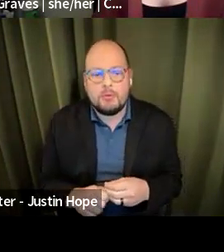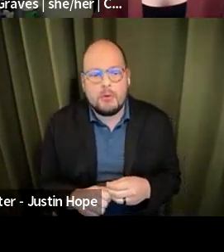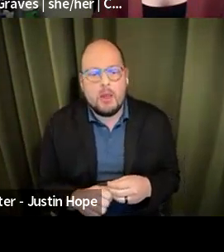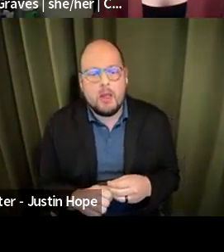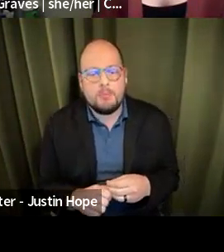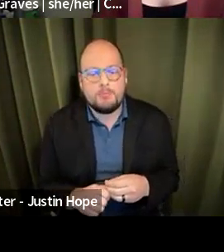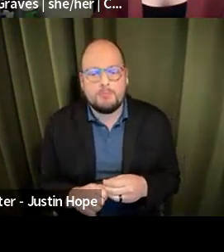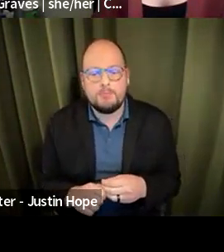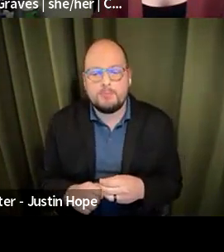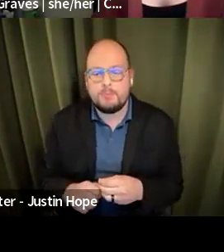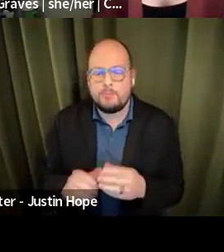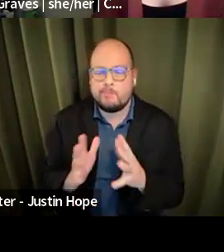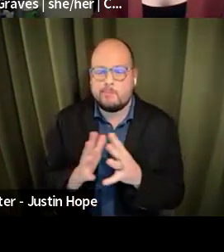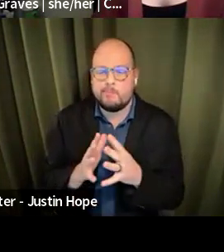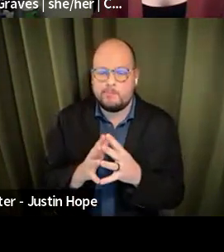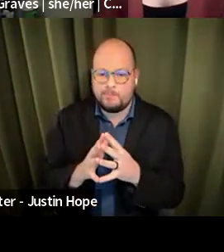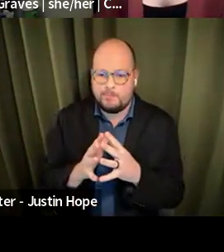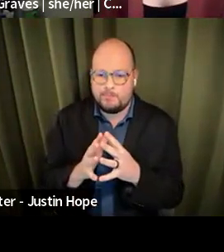see.